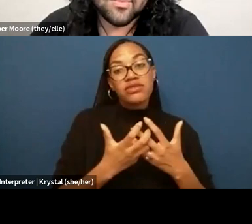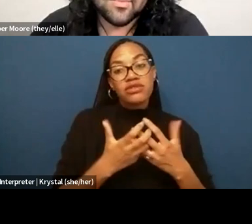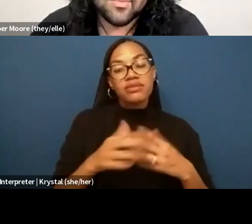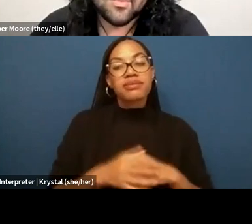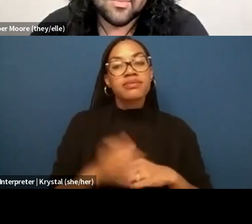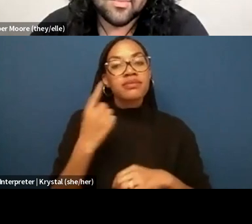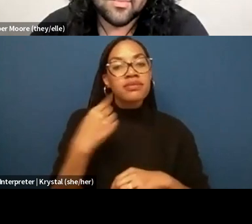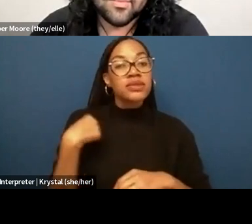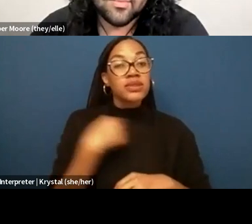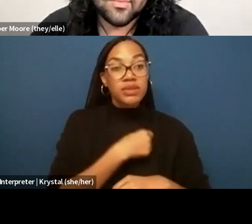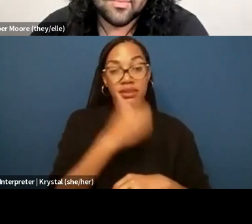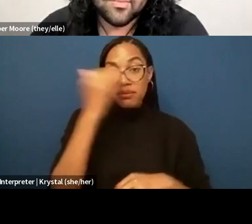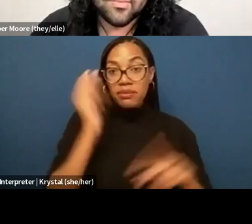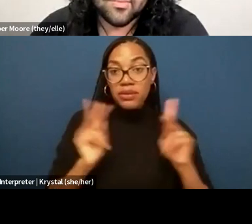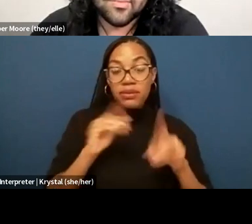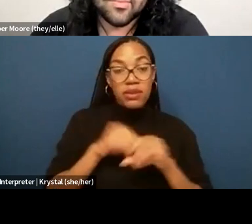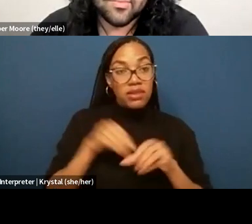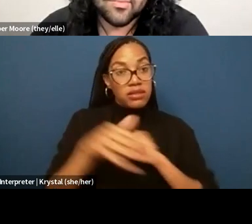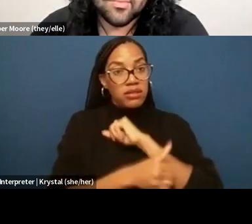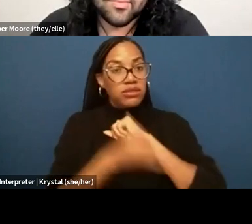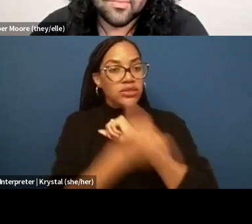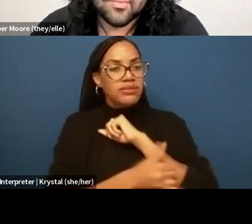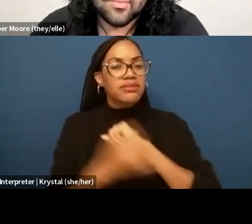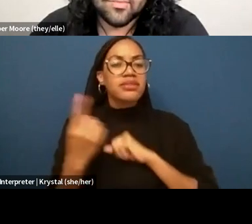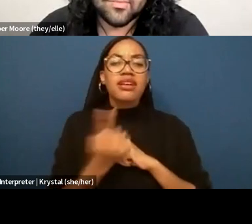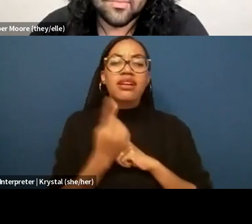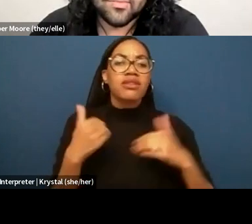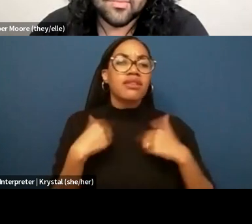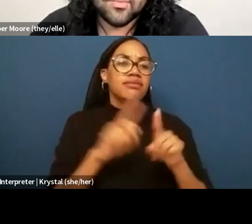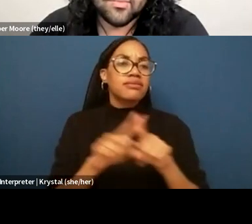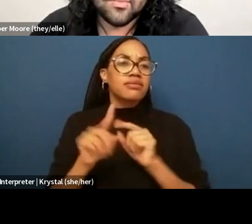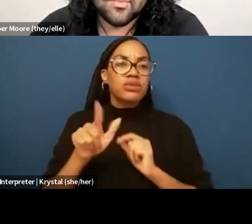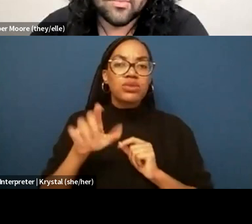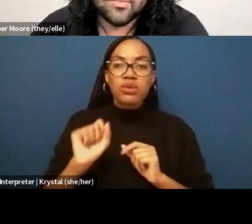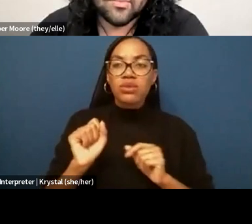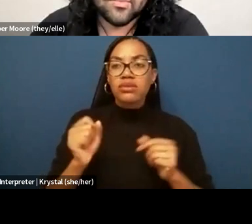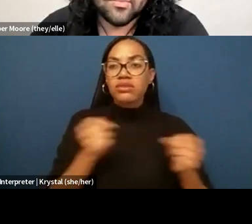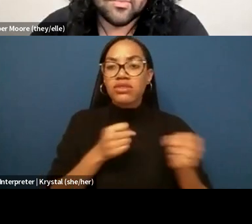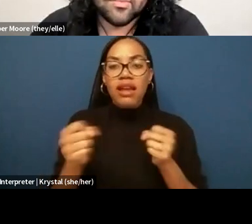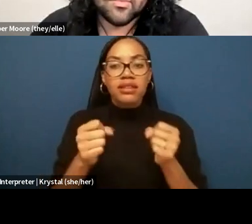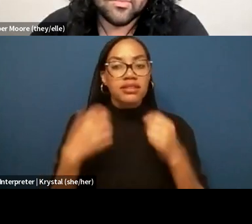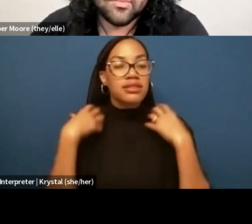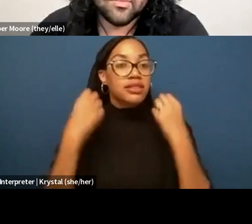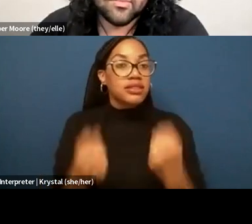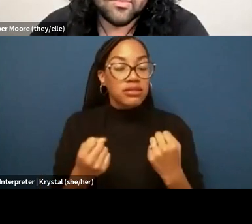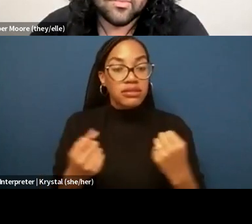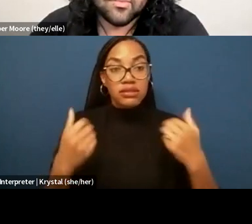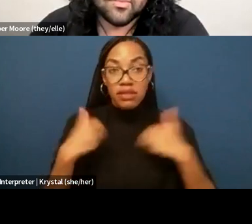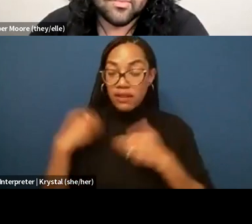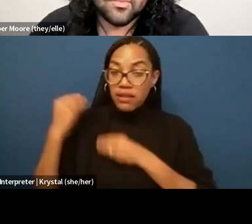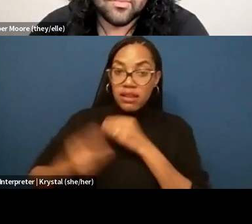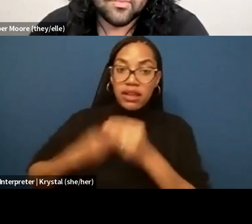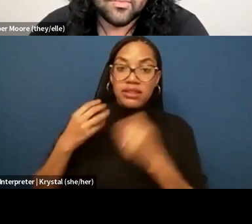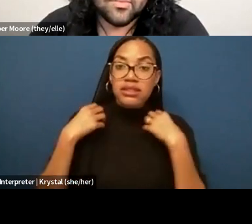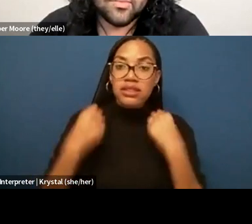the fact that we as Black folks in this country have always had tools and strategies to heal. But we have a legacies of healing, legacies of what was